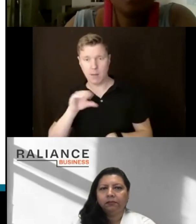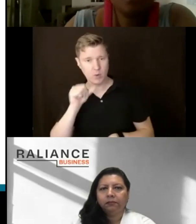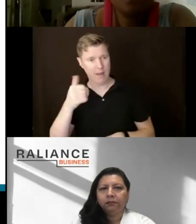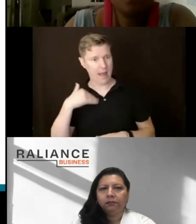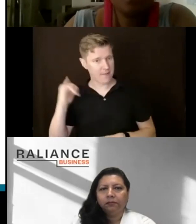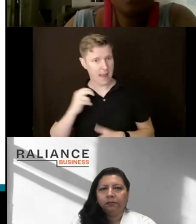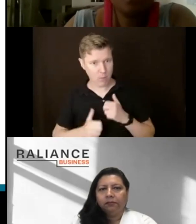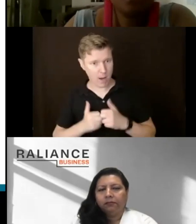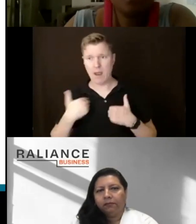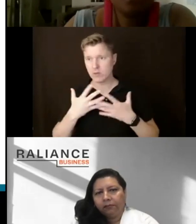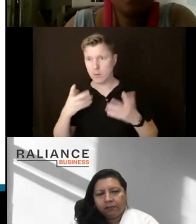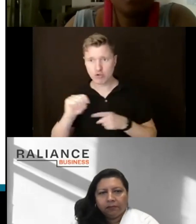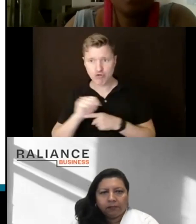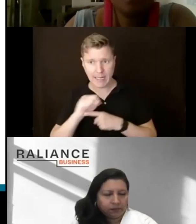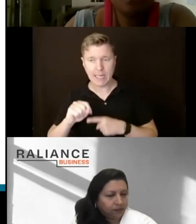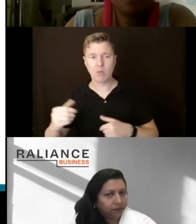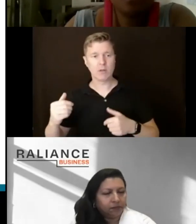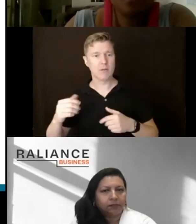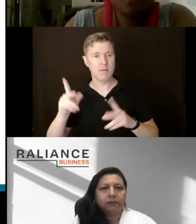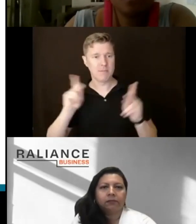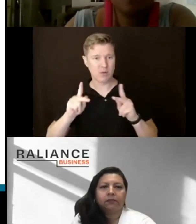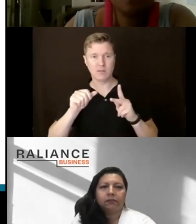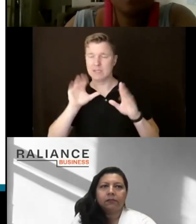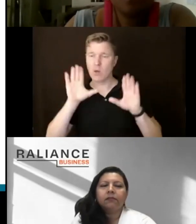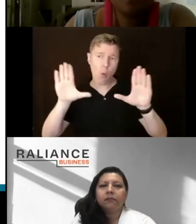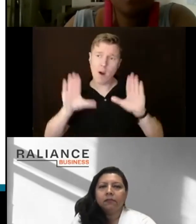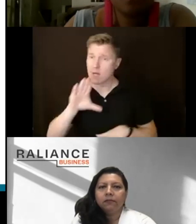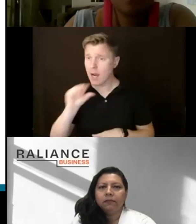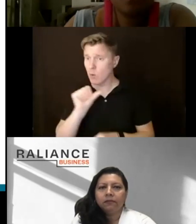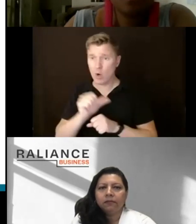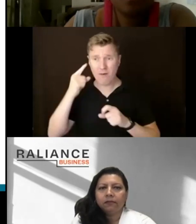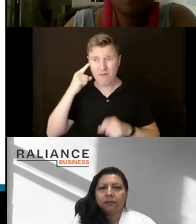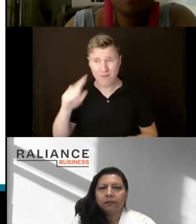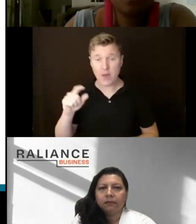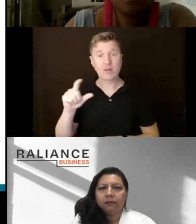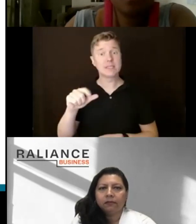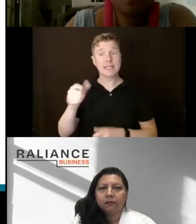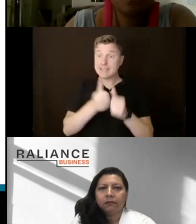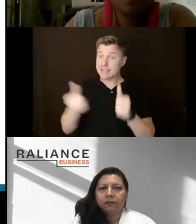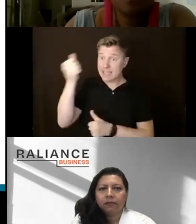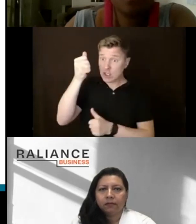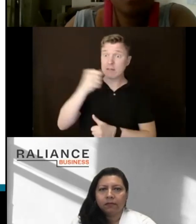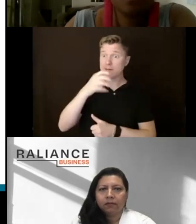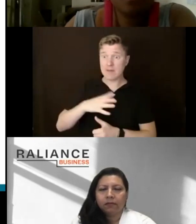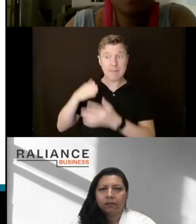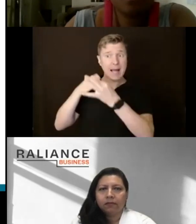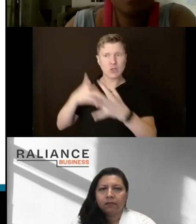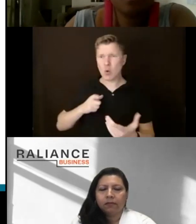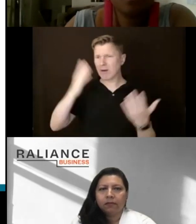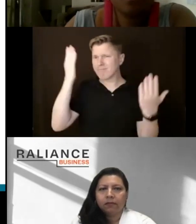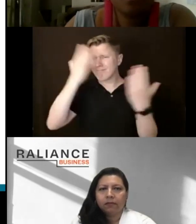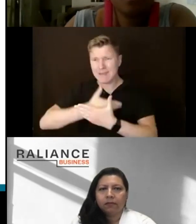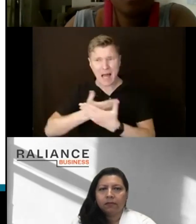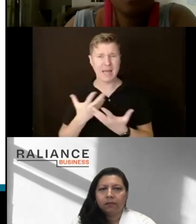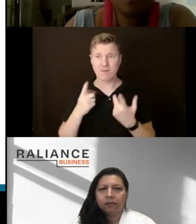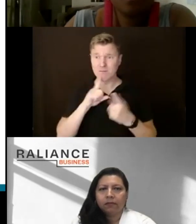thorough training. No one does it. Like, it's a great company to work for. And so there were senior female leaders that were completely blind to what was happening to